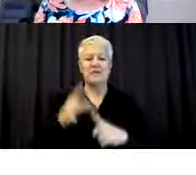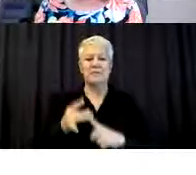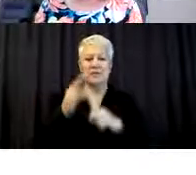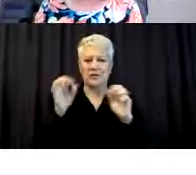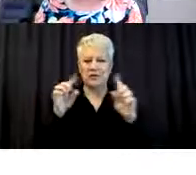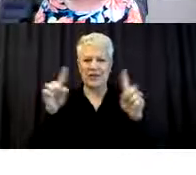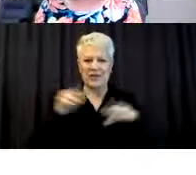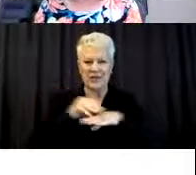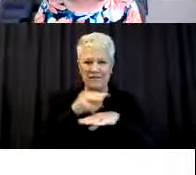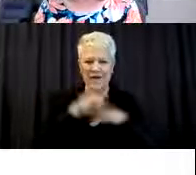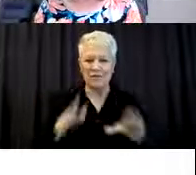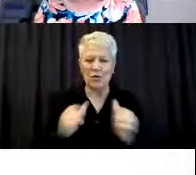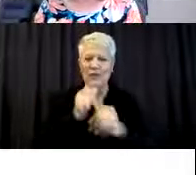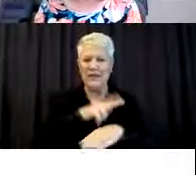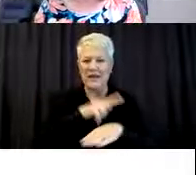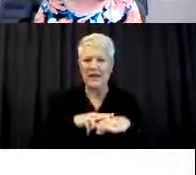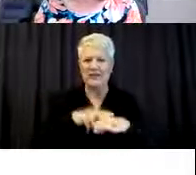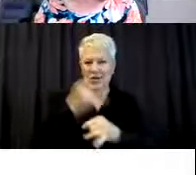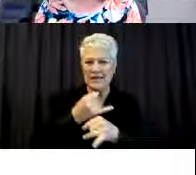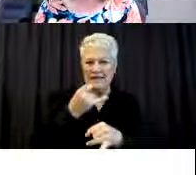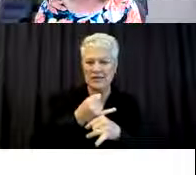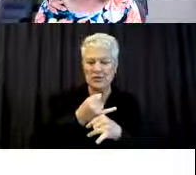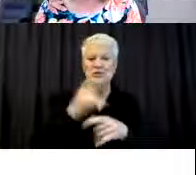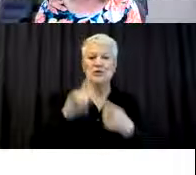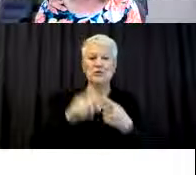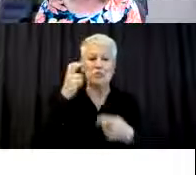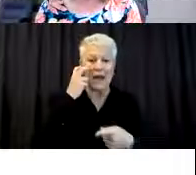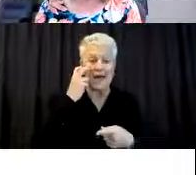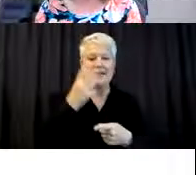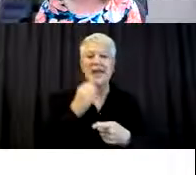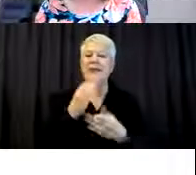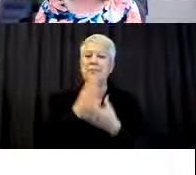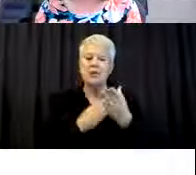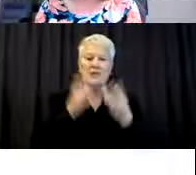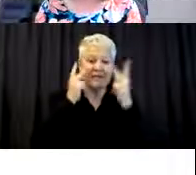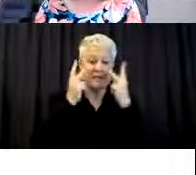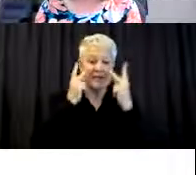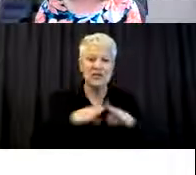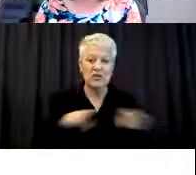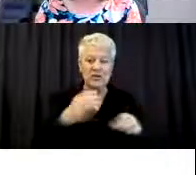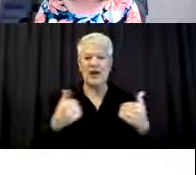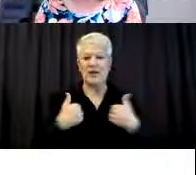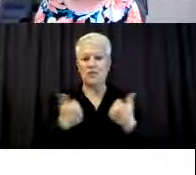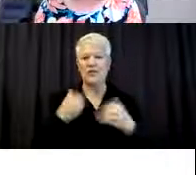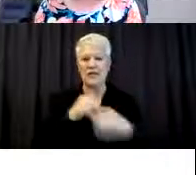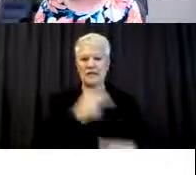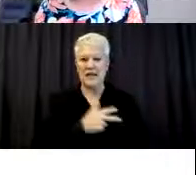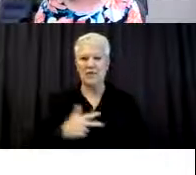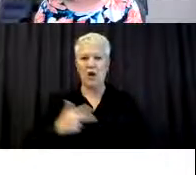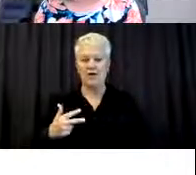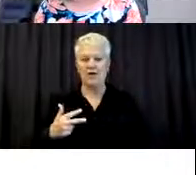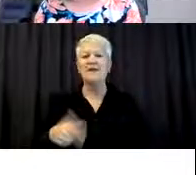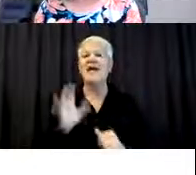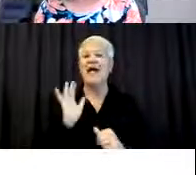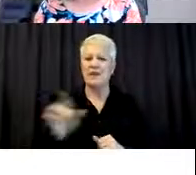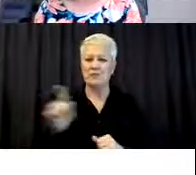education advisor with the National Institute to Blind and Partially Sighted Children and Youth in Denmark. And that is